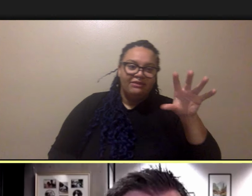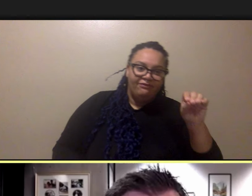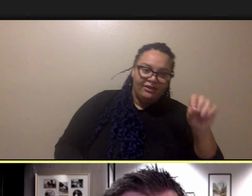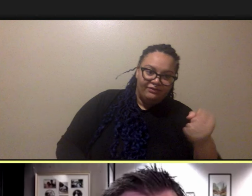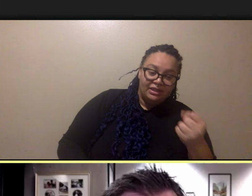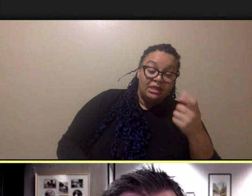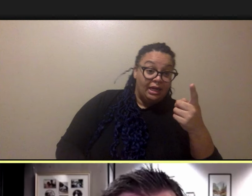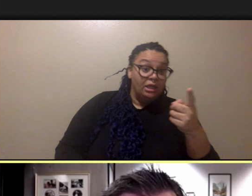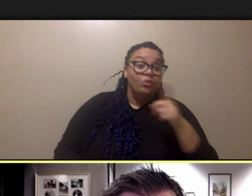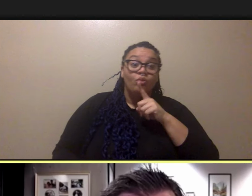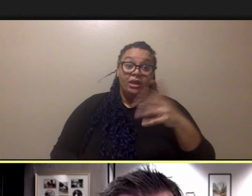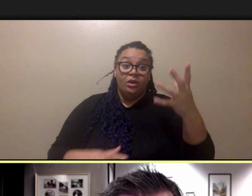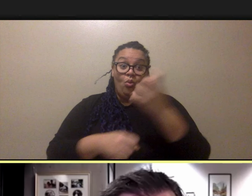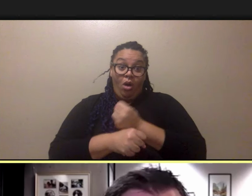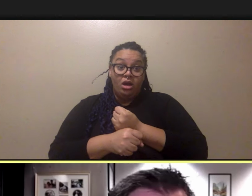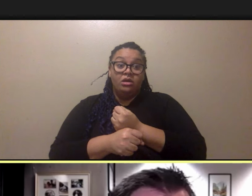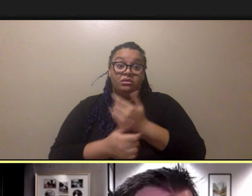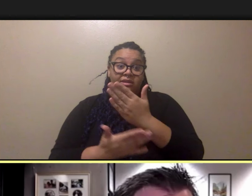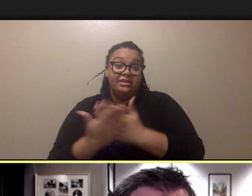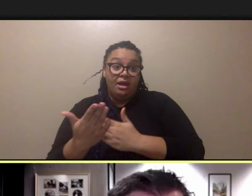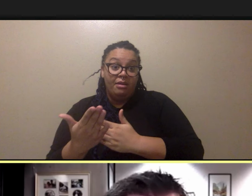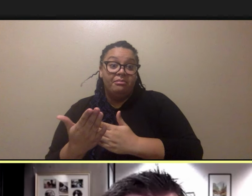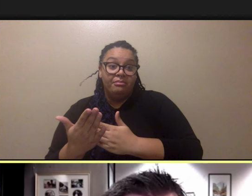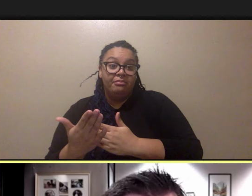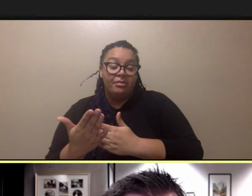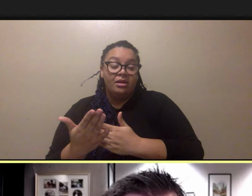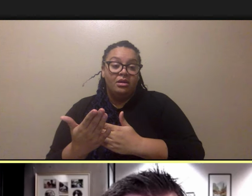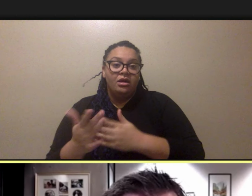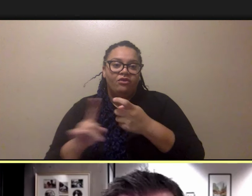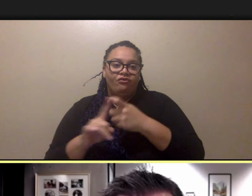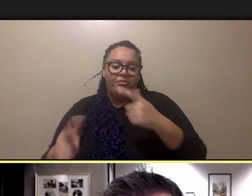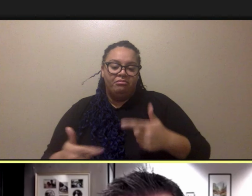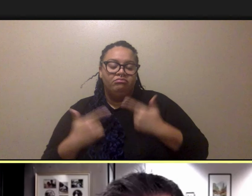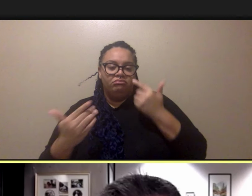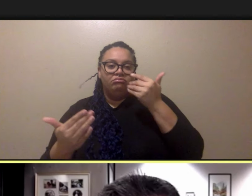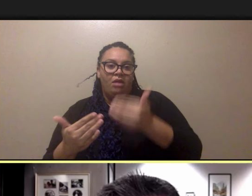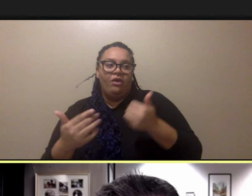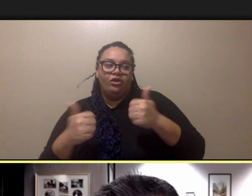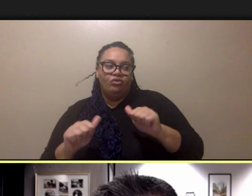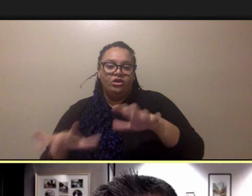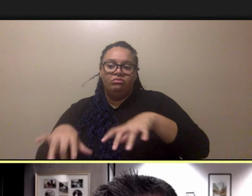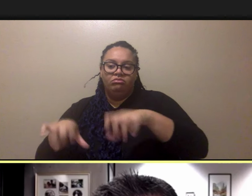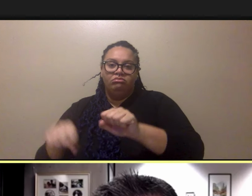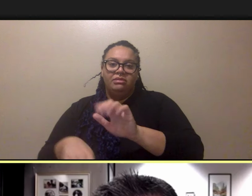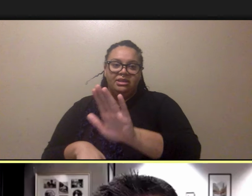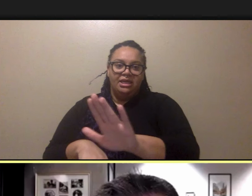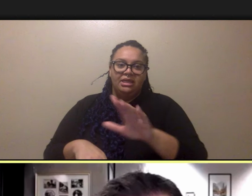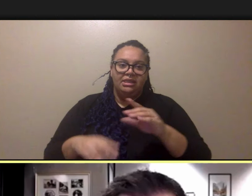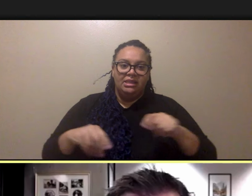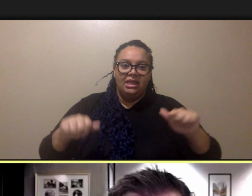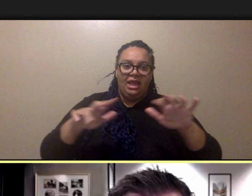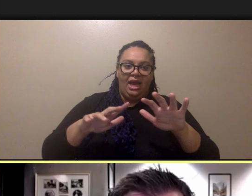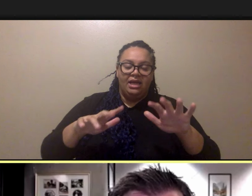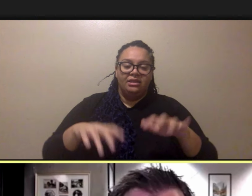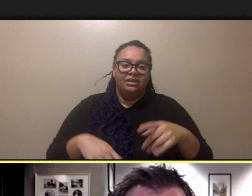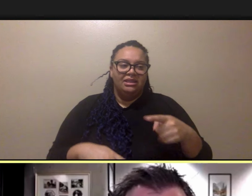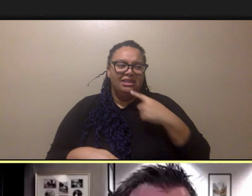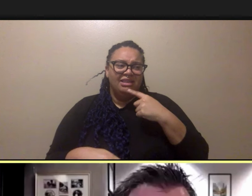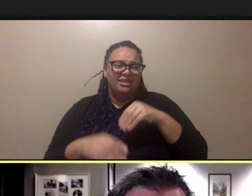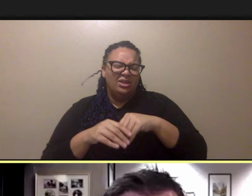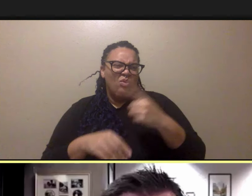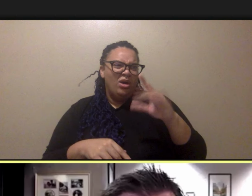won some of his cases against some of his neighbors who tried to claim his land. And there's a quote from him in one of the cases. He says, "I